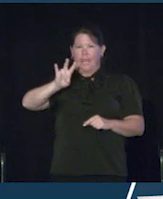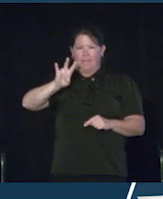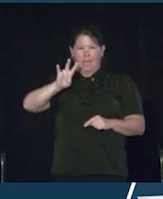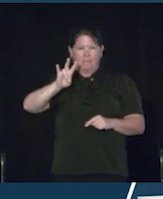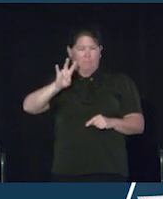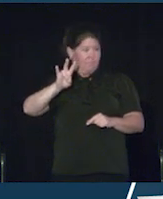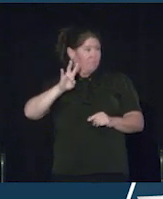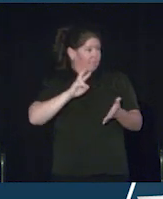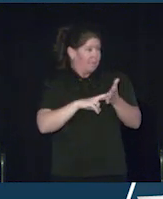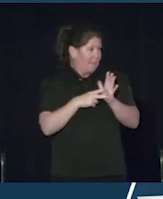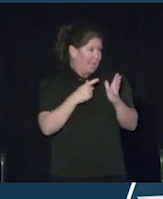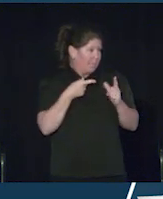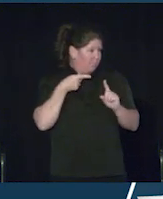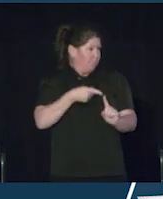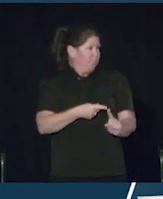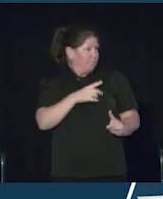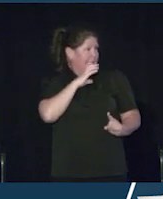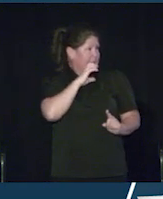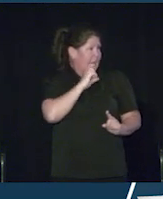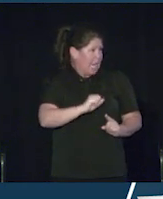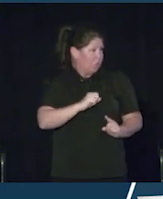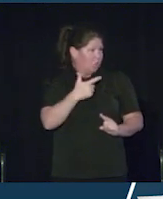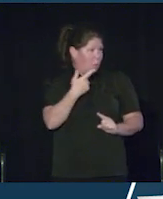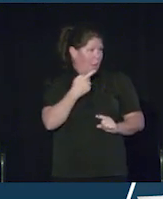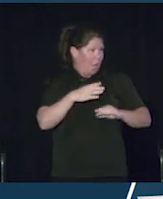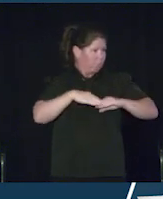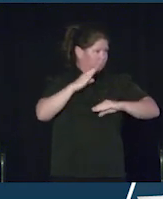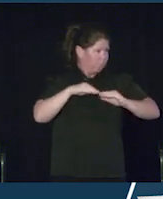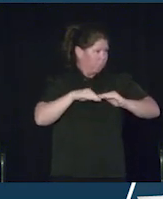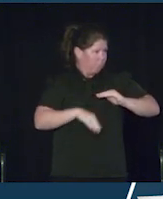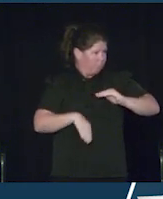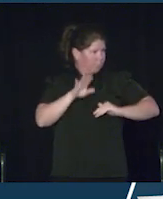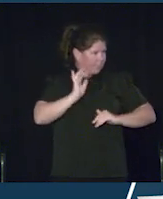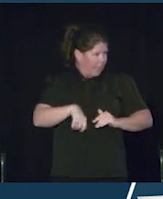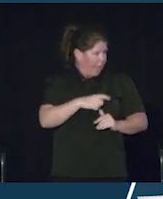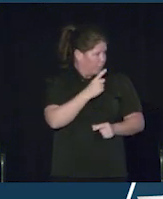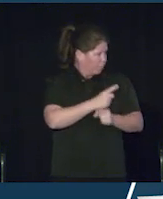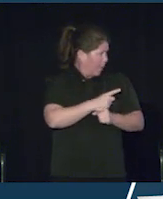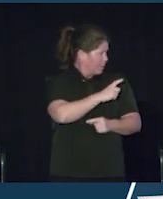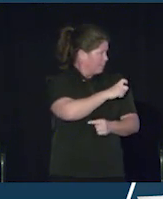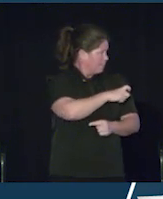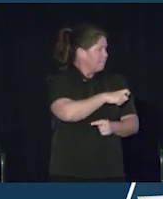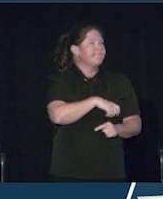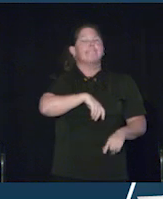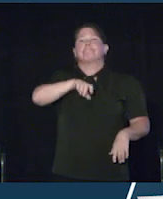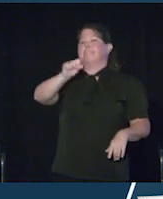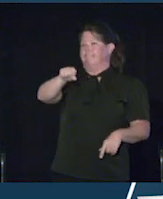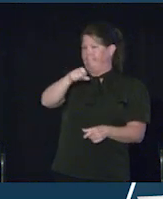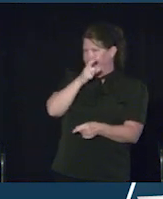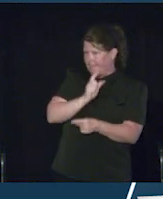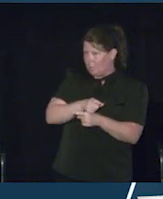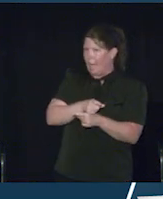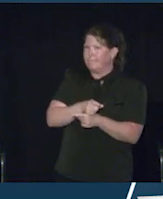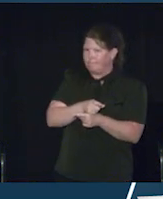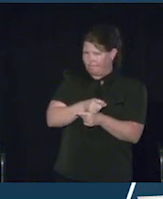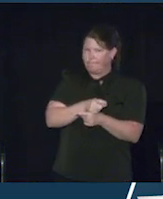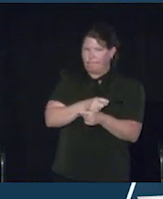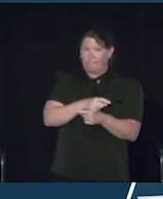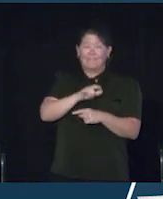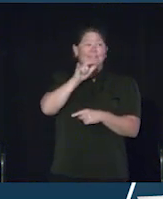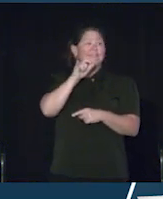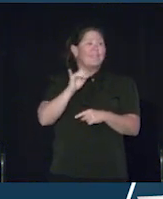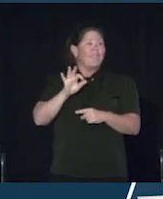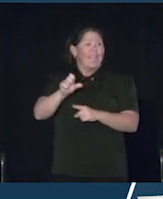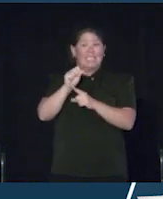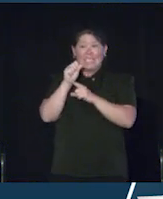For 6 and 7 is an age, but it's really important, though, that if there are any changing circumstances, that you let the region